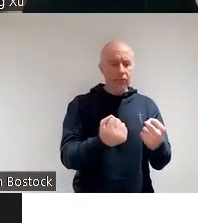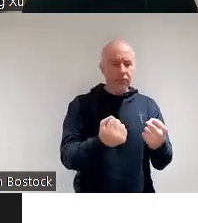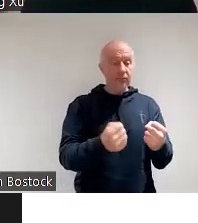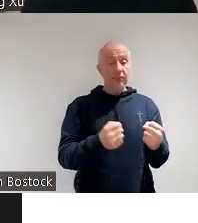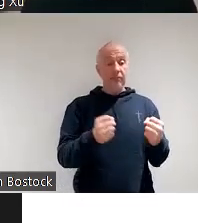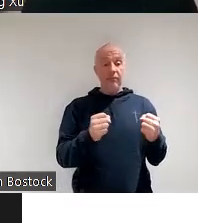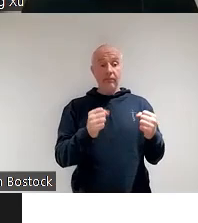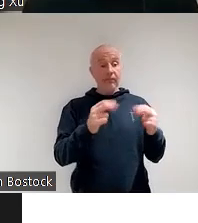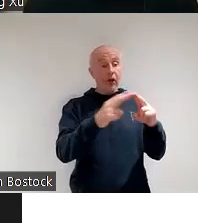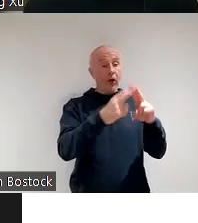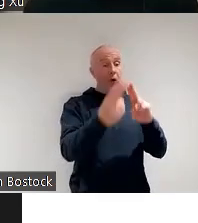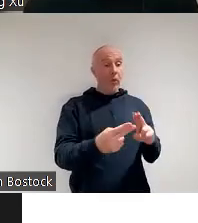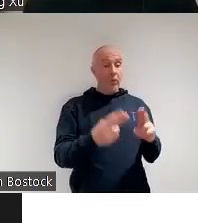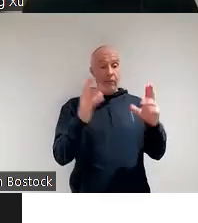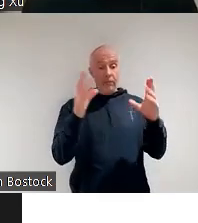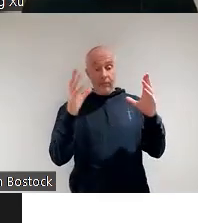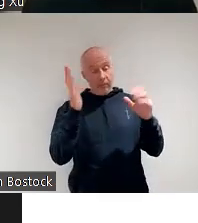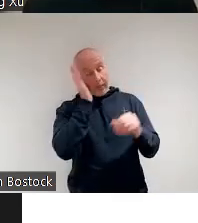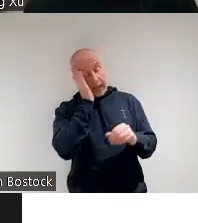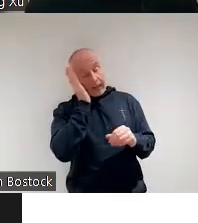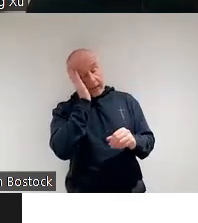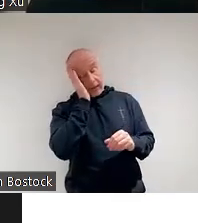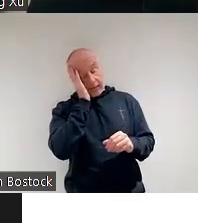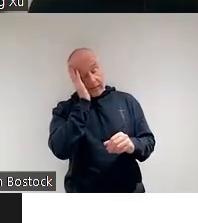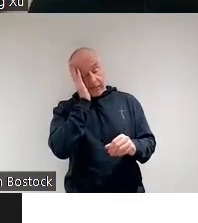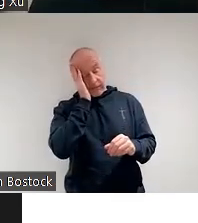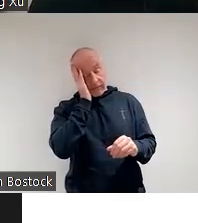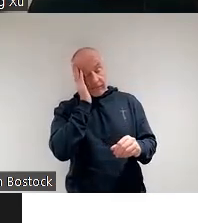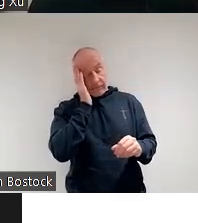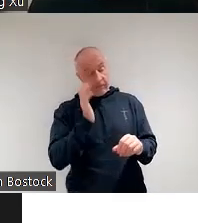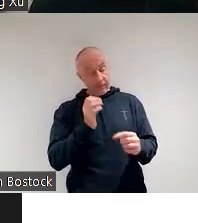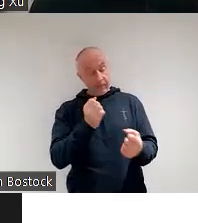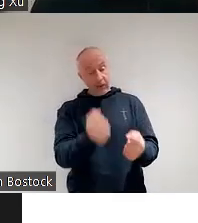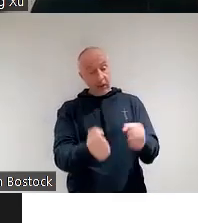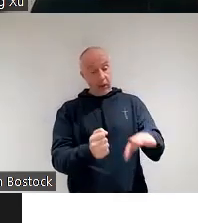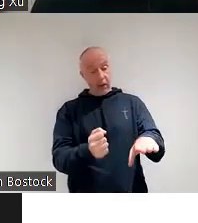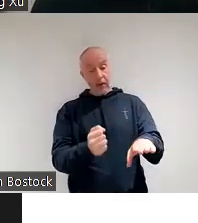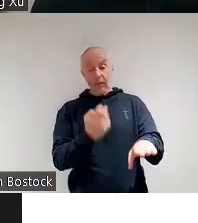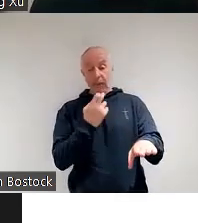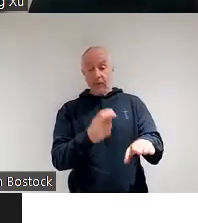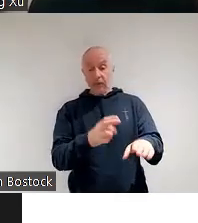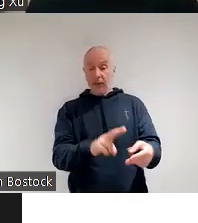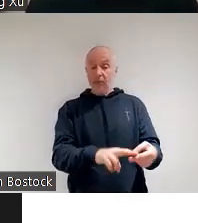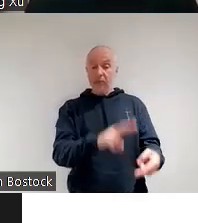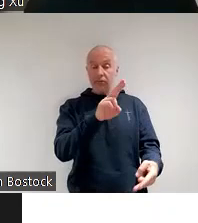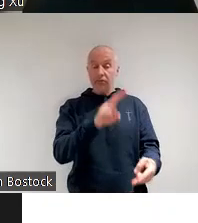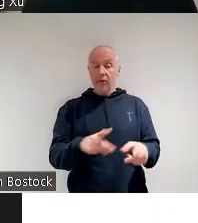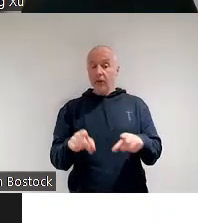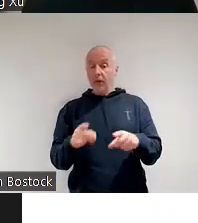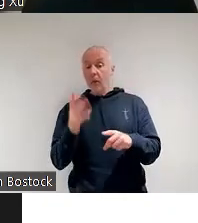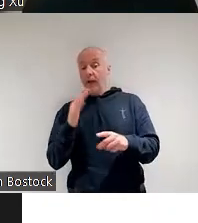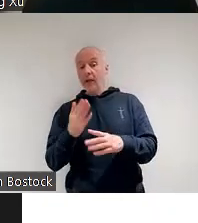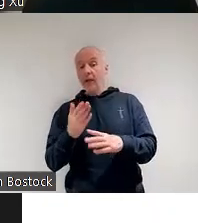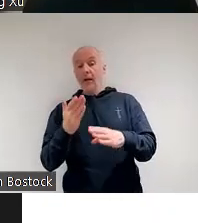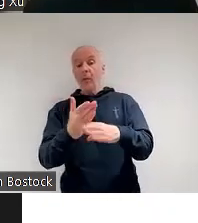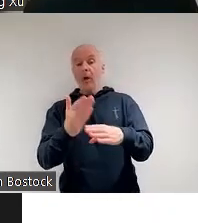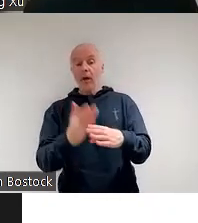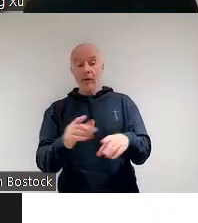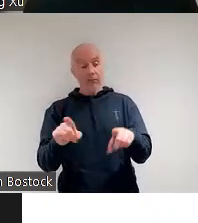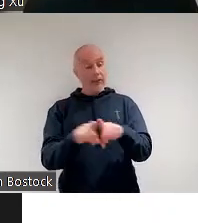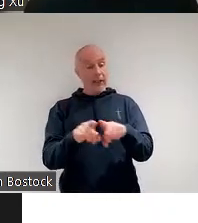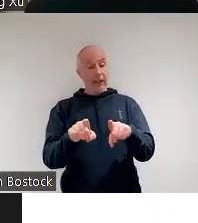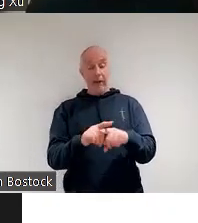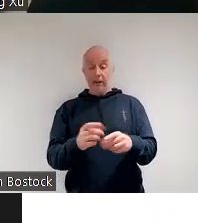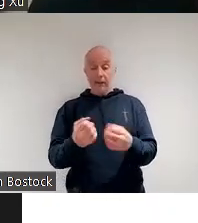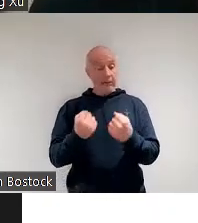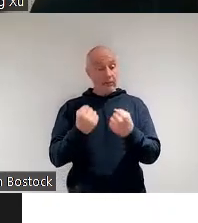home, you can charge up your vehicles. When you're going to work, park at your workplace, you can charge your vehicles. When you go to do the groceries, go to the